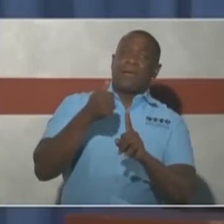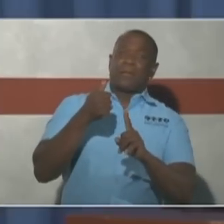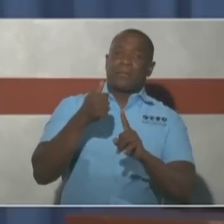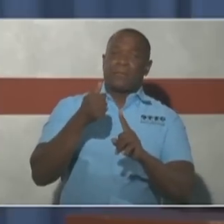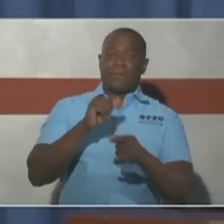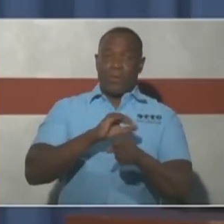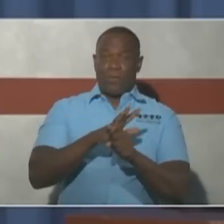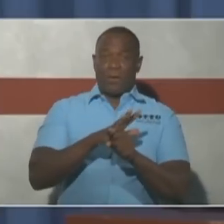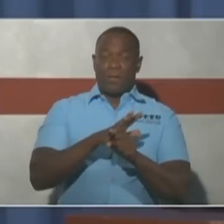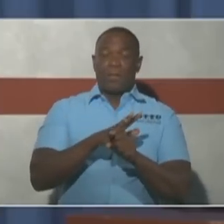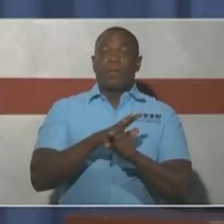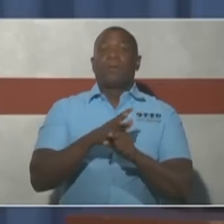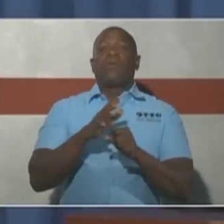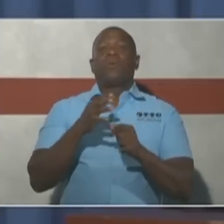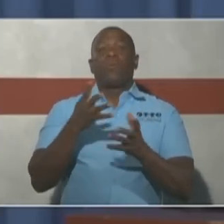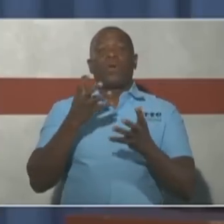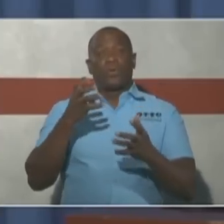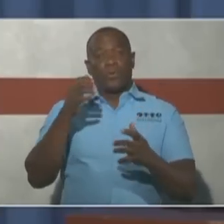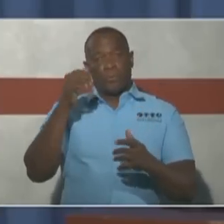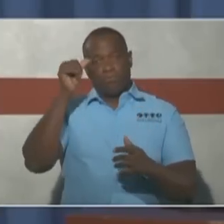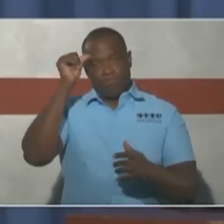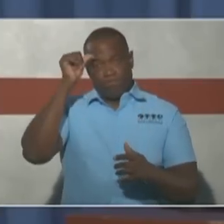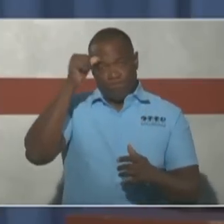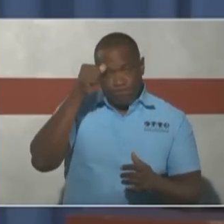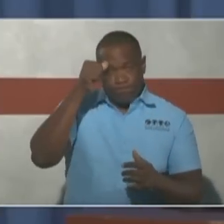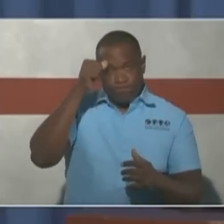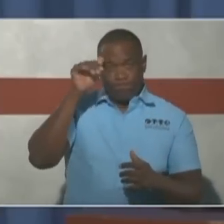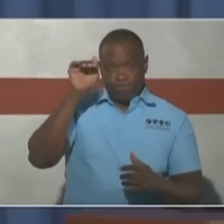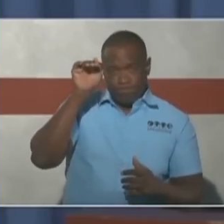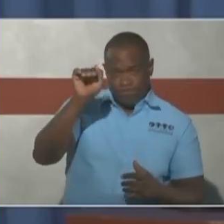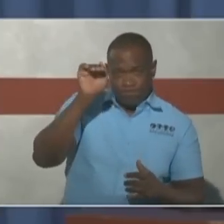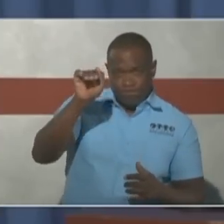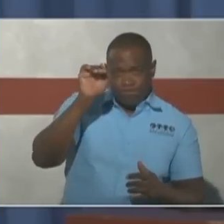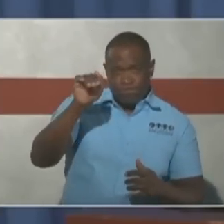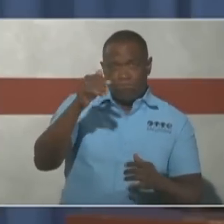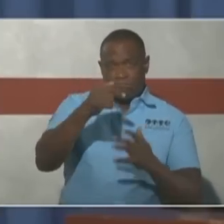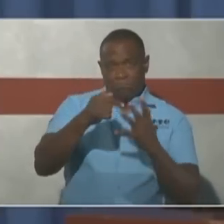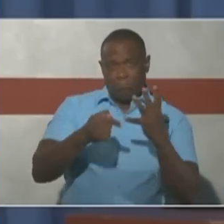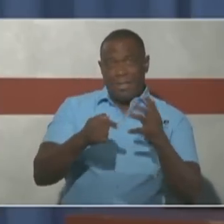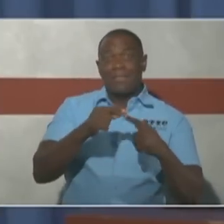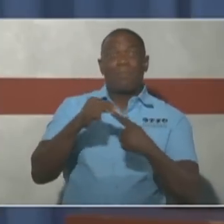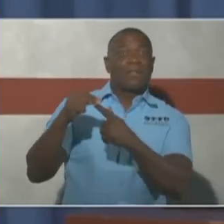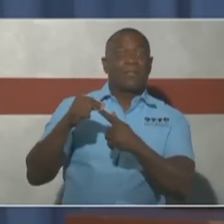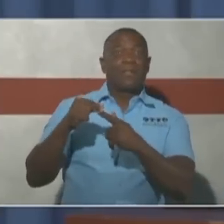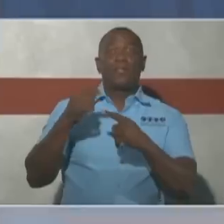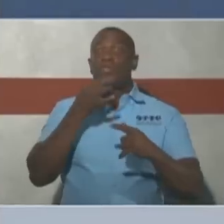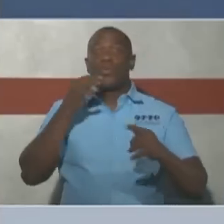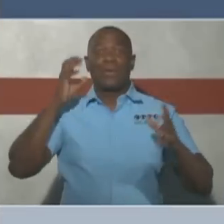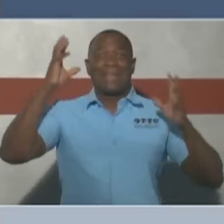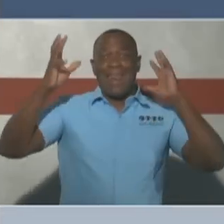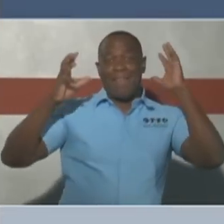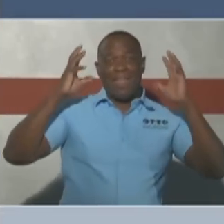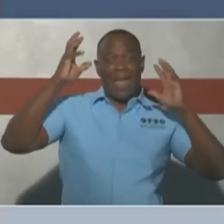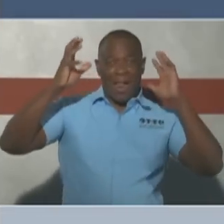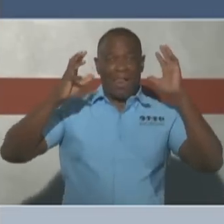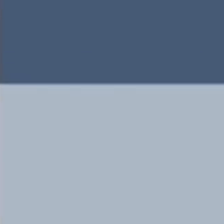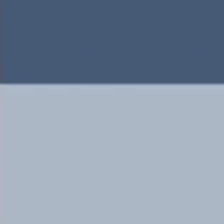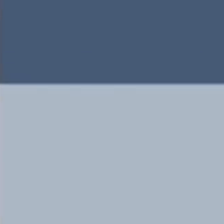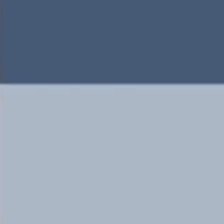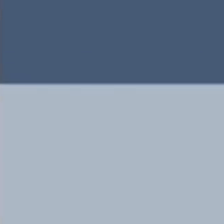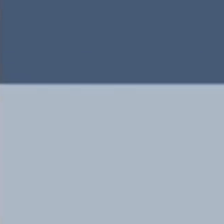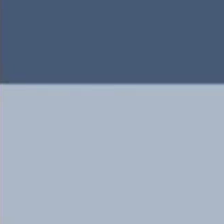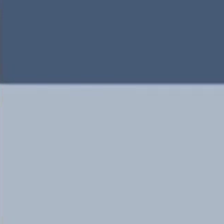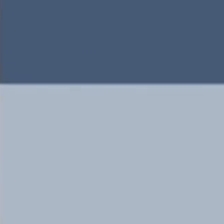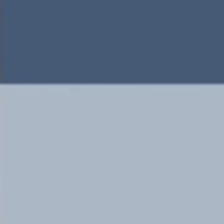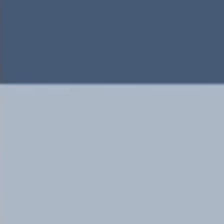all of us on mitigating or reducing the negative impact of COVID-19, especially as we enter the